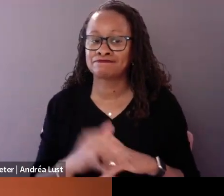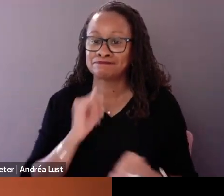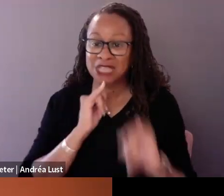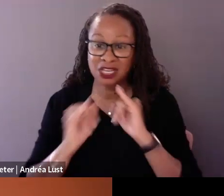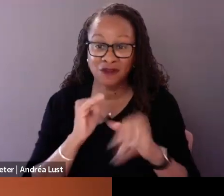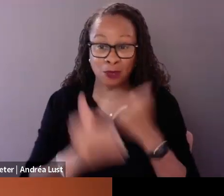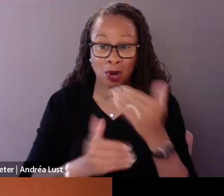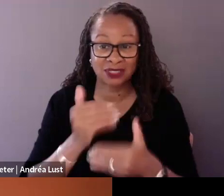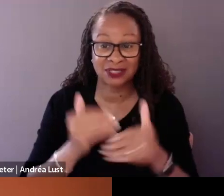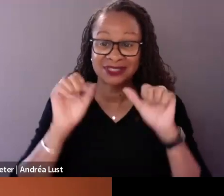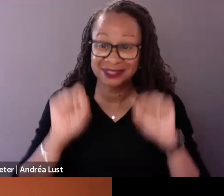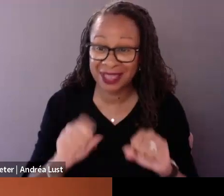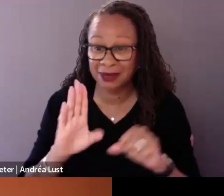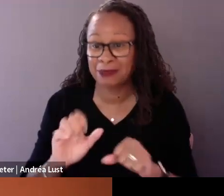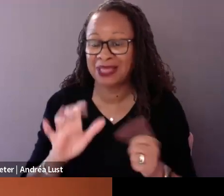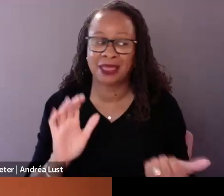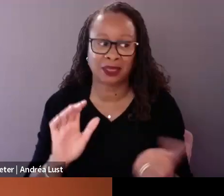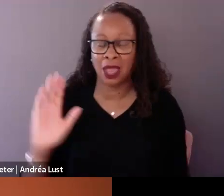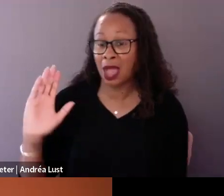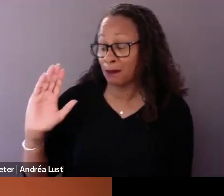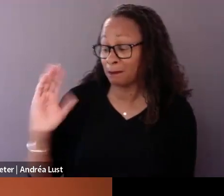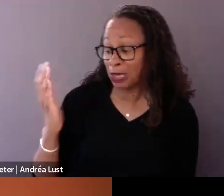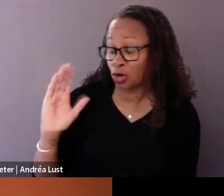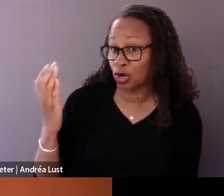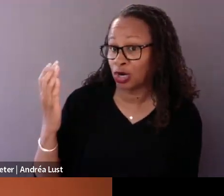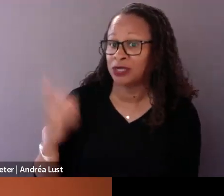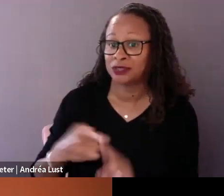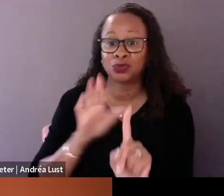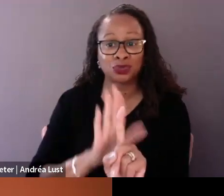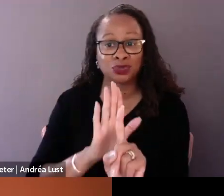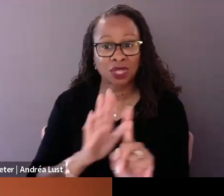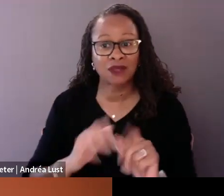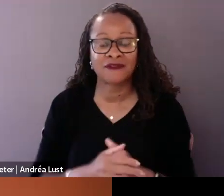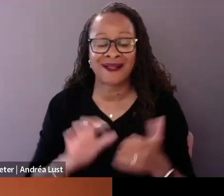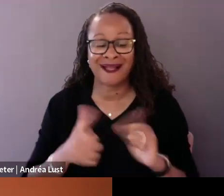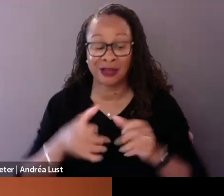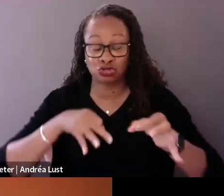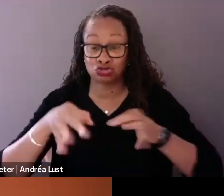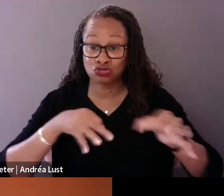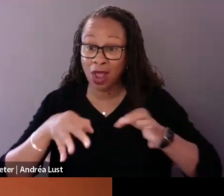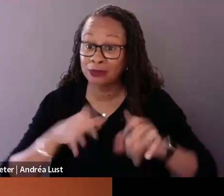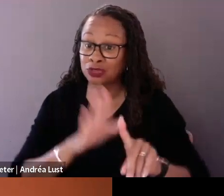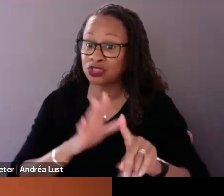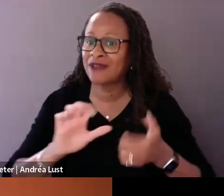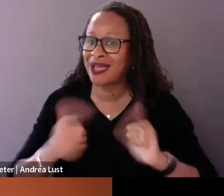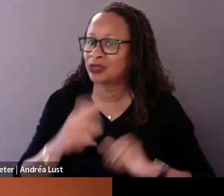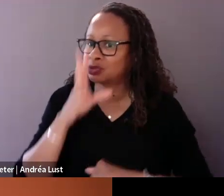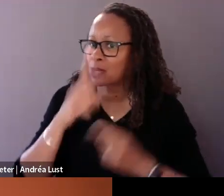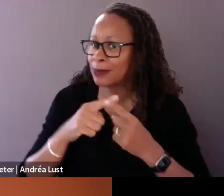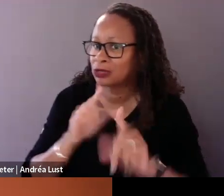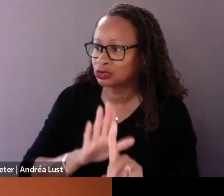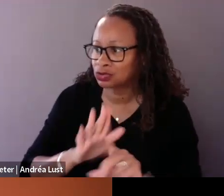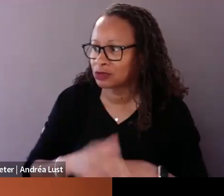process can be a kind of mirror to yourself, how you describe yourself, how you talk about yourself. You know,